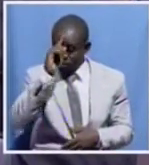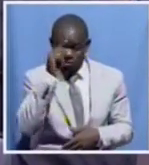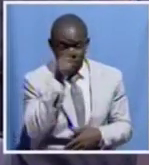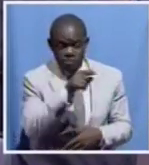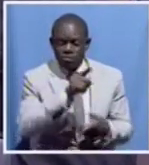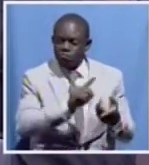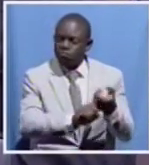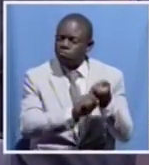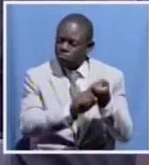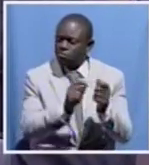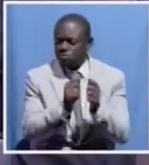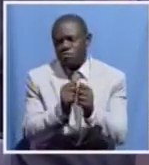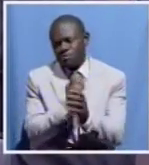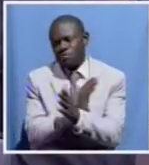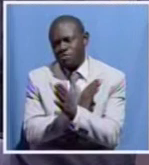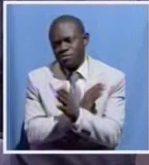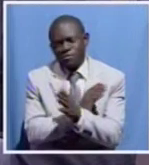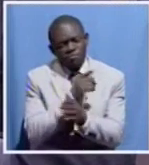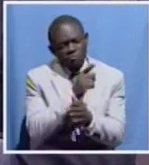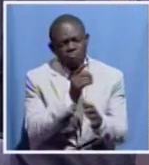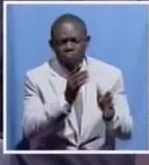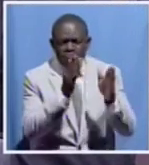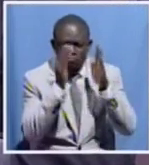have received up to about $1 billion